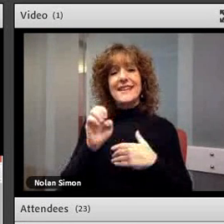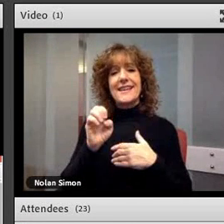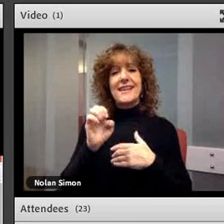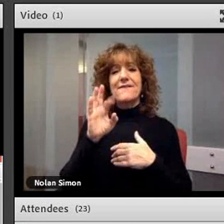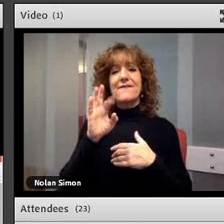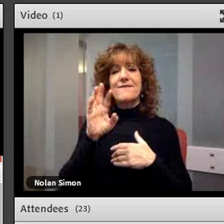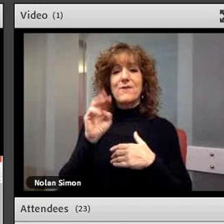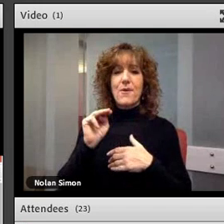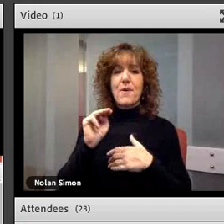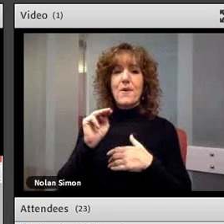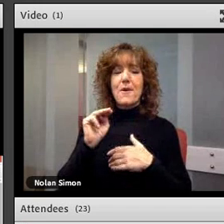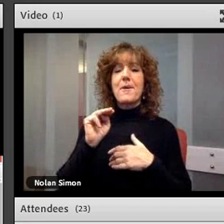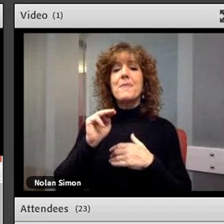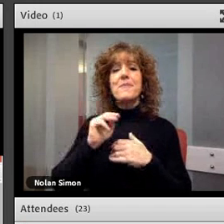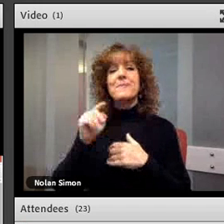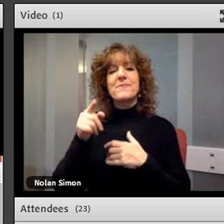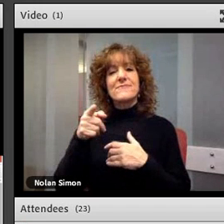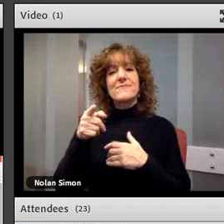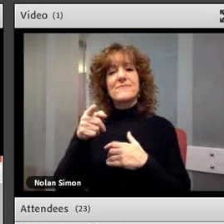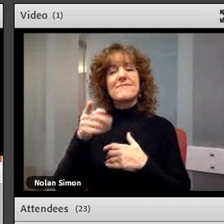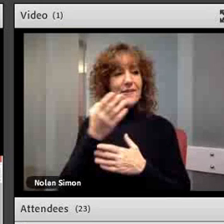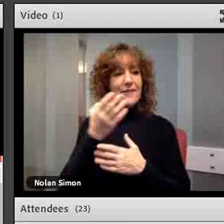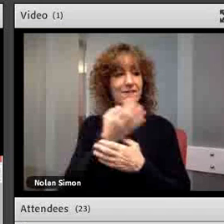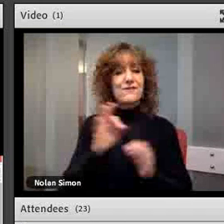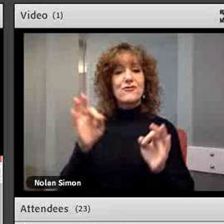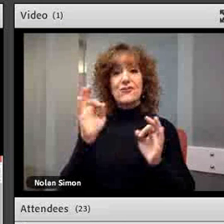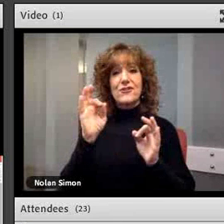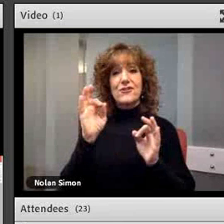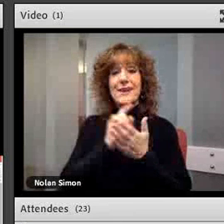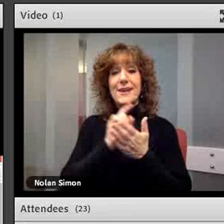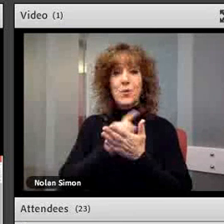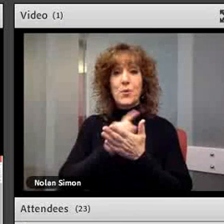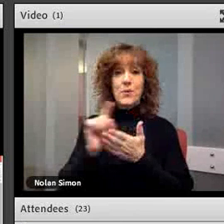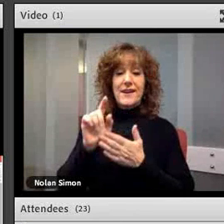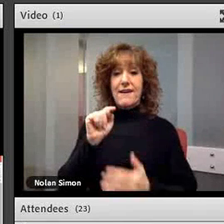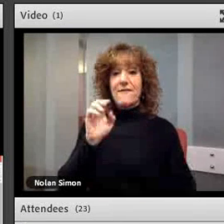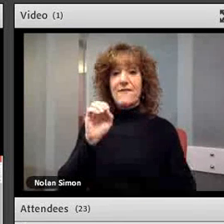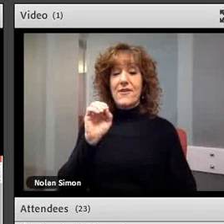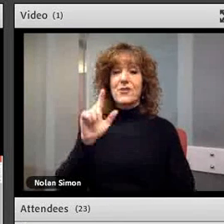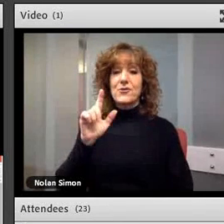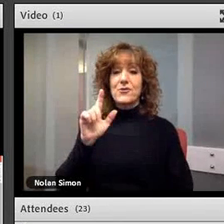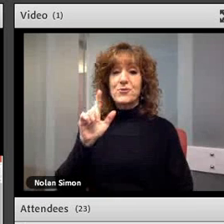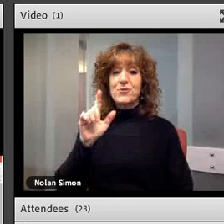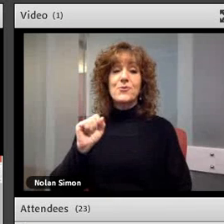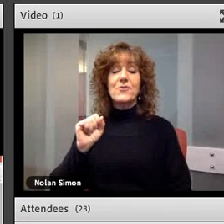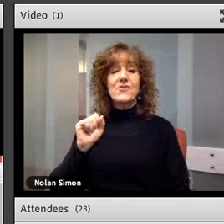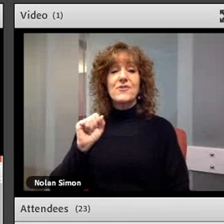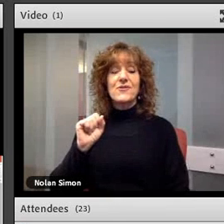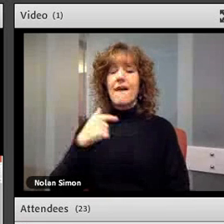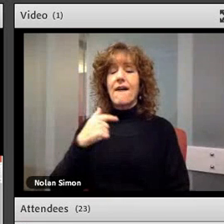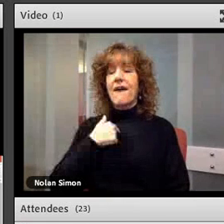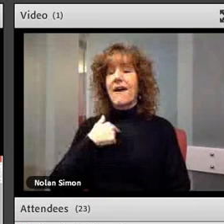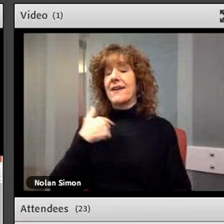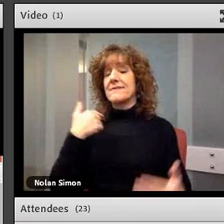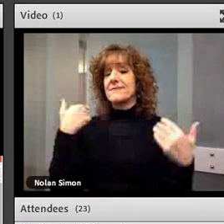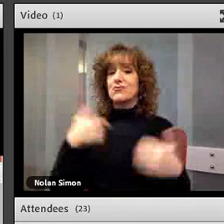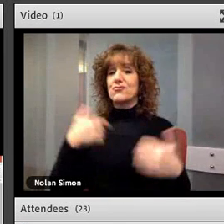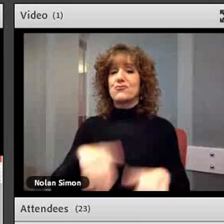know that you're entitled to this free week of the tools. Well, I'm very